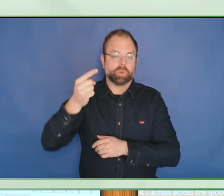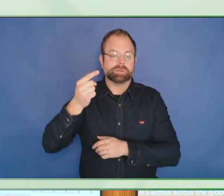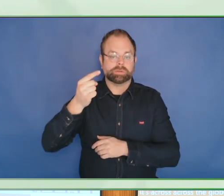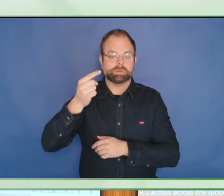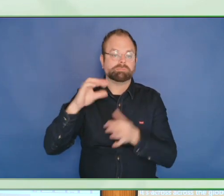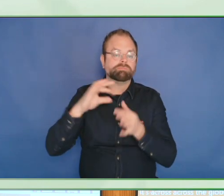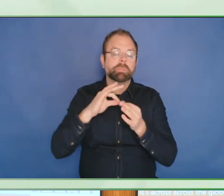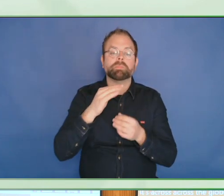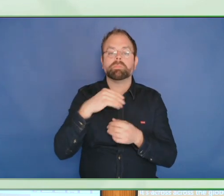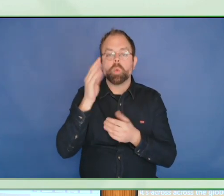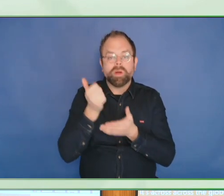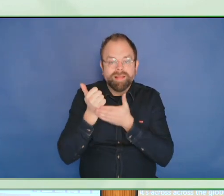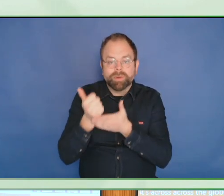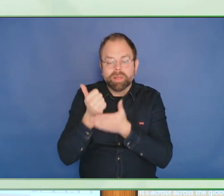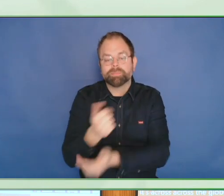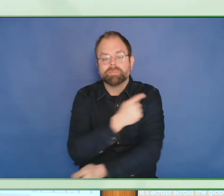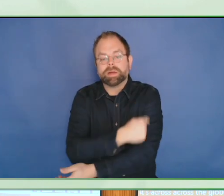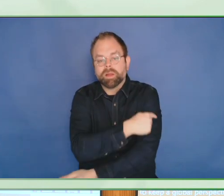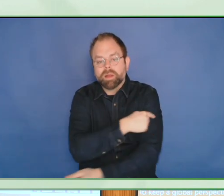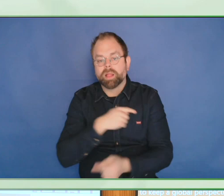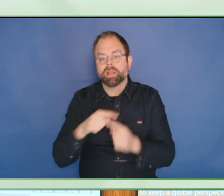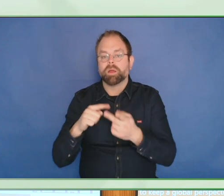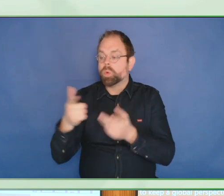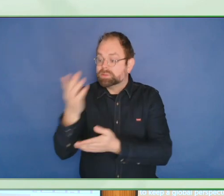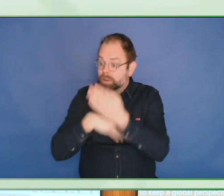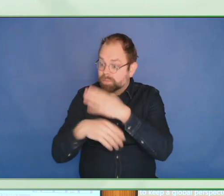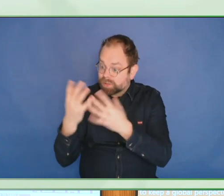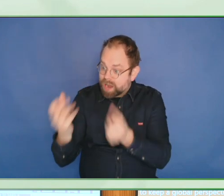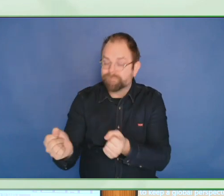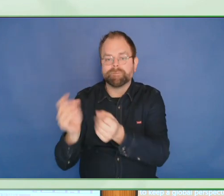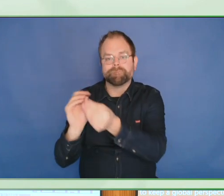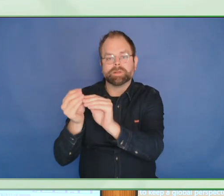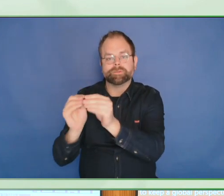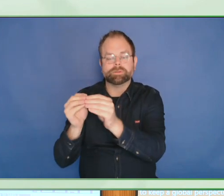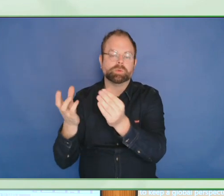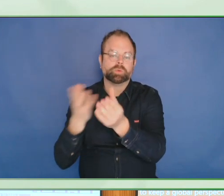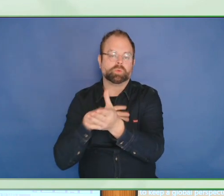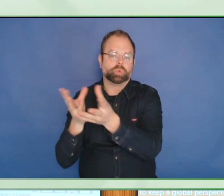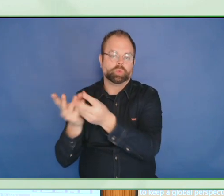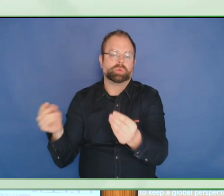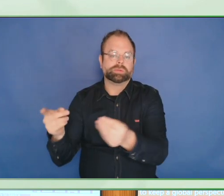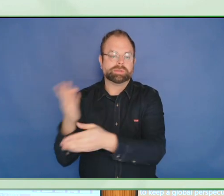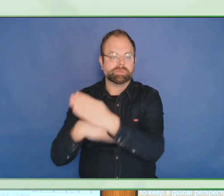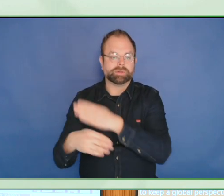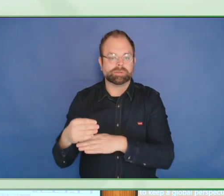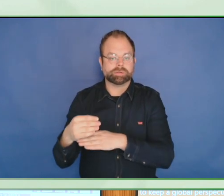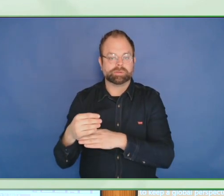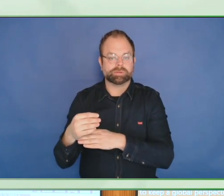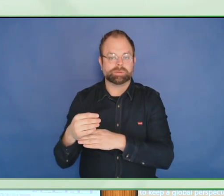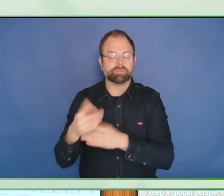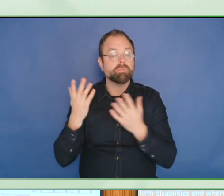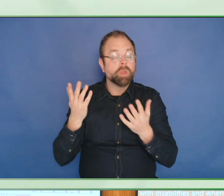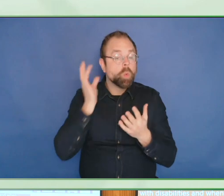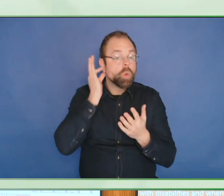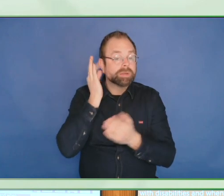barriers everywhere for people with disabilities, and when it's coupled with being a woman and having a lack